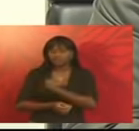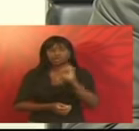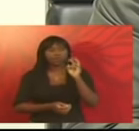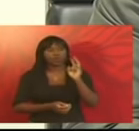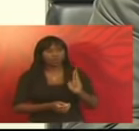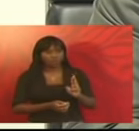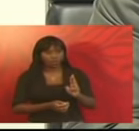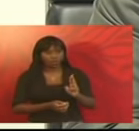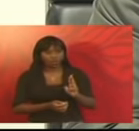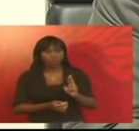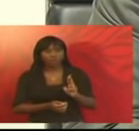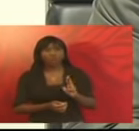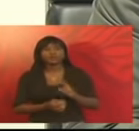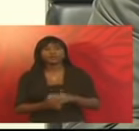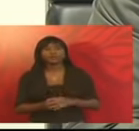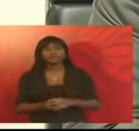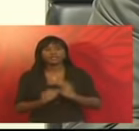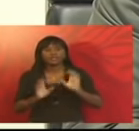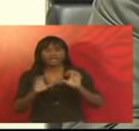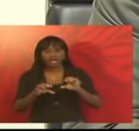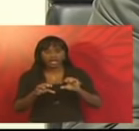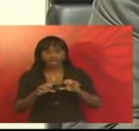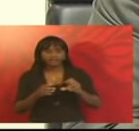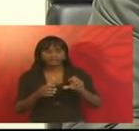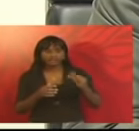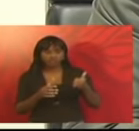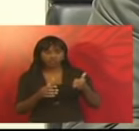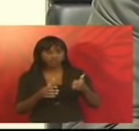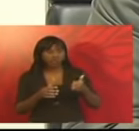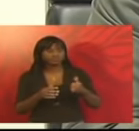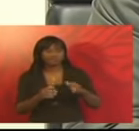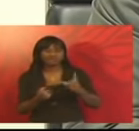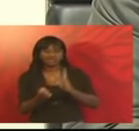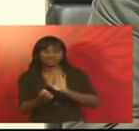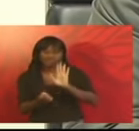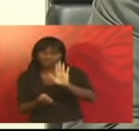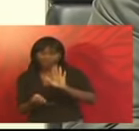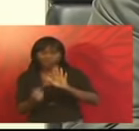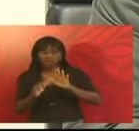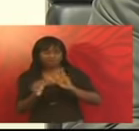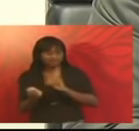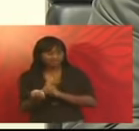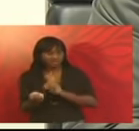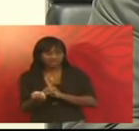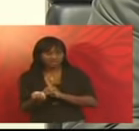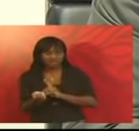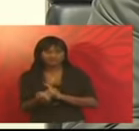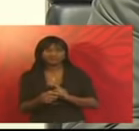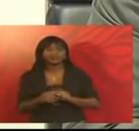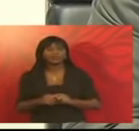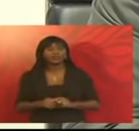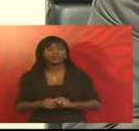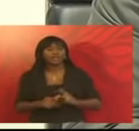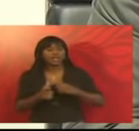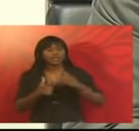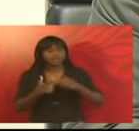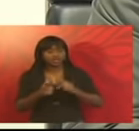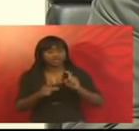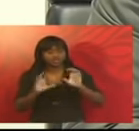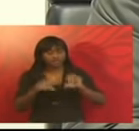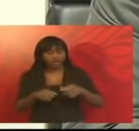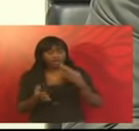medical care at your customary pediatric care provider. And at either location, you can then